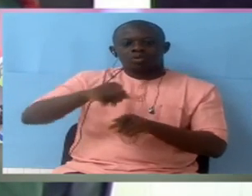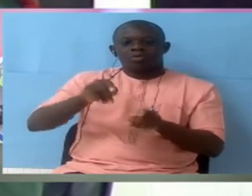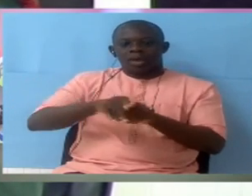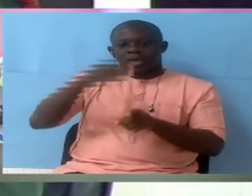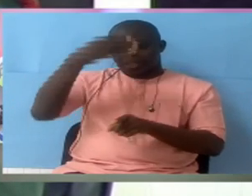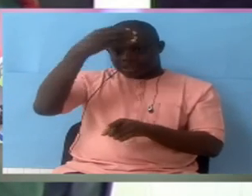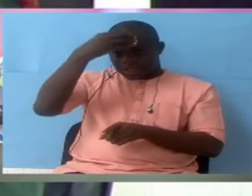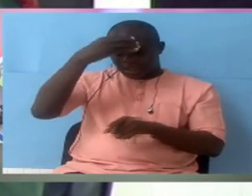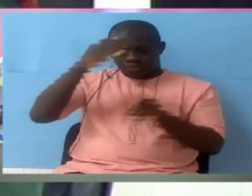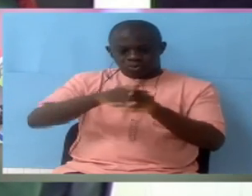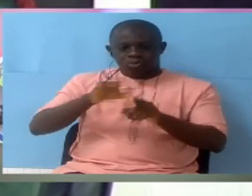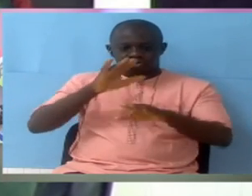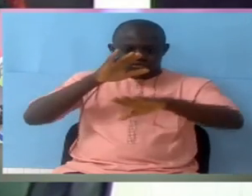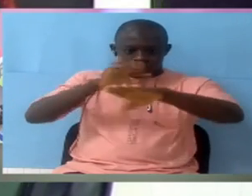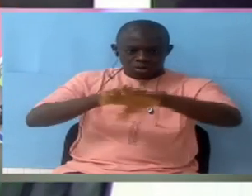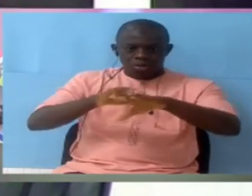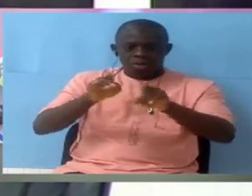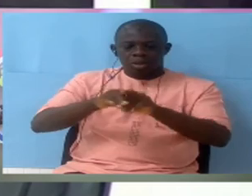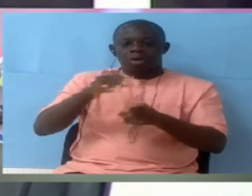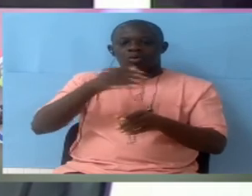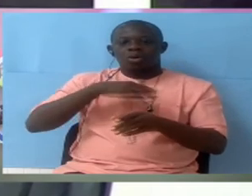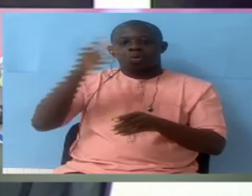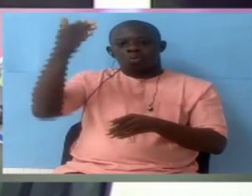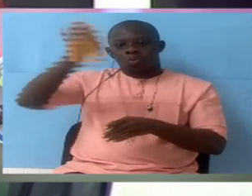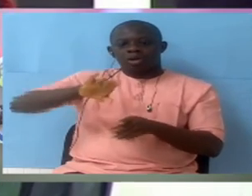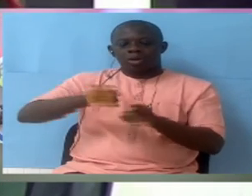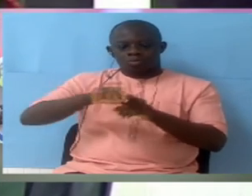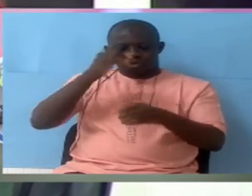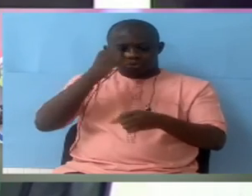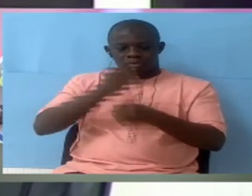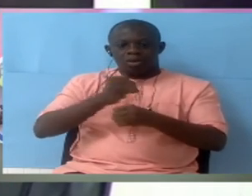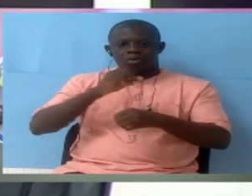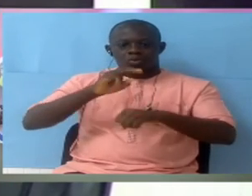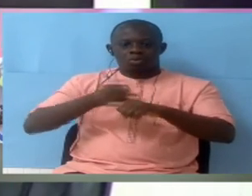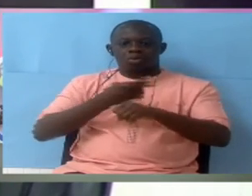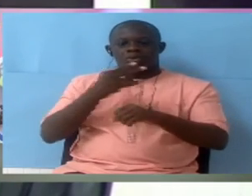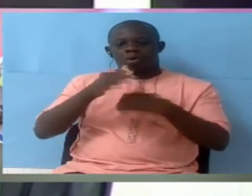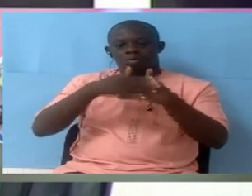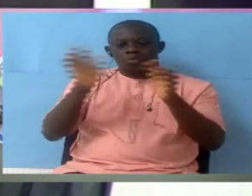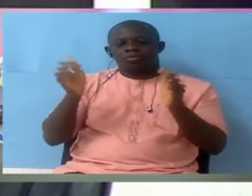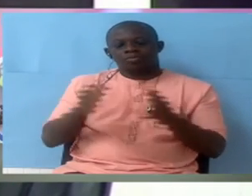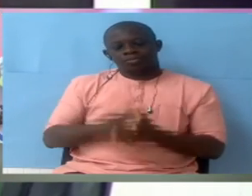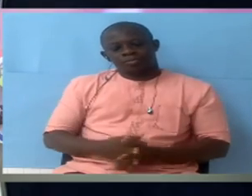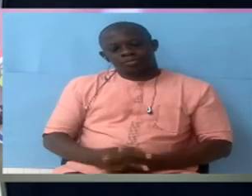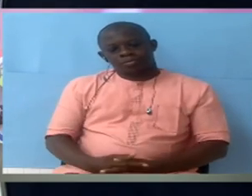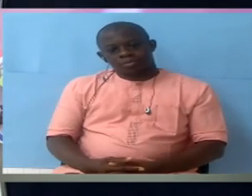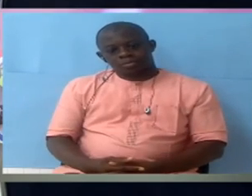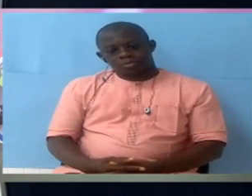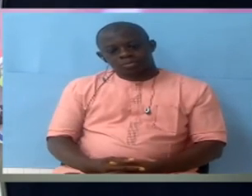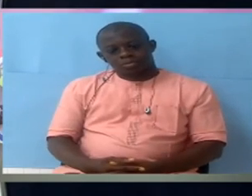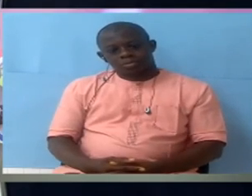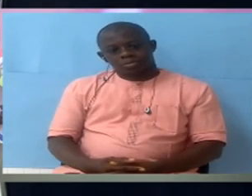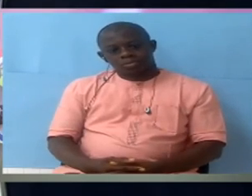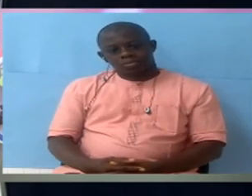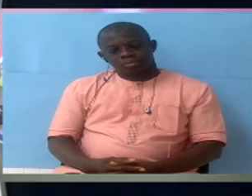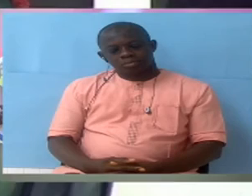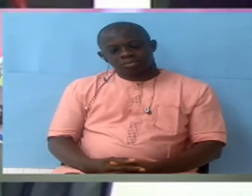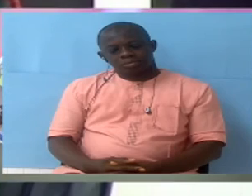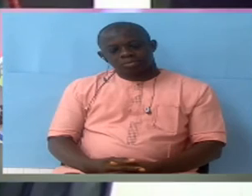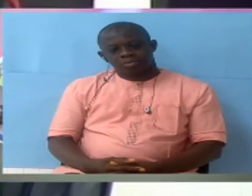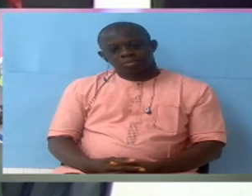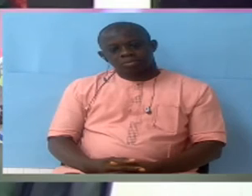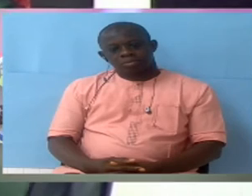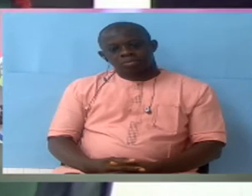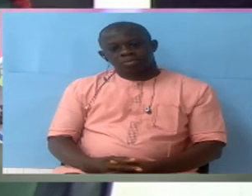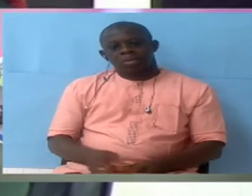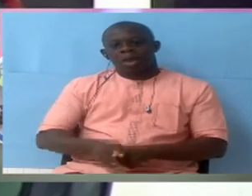chati paranteer bi bu ko defé suma jebi dina daldi mbokka paranteer bi mu ubbe ko. But God say